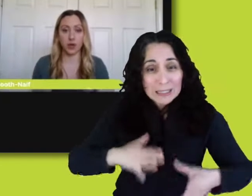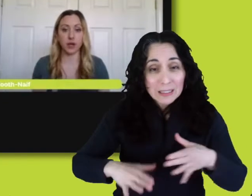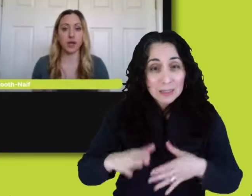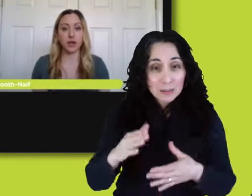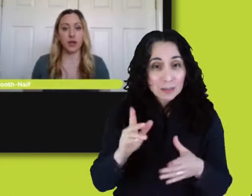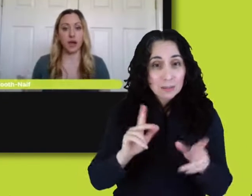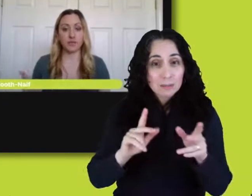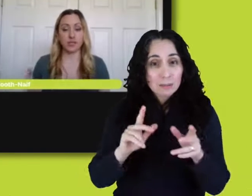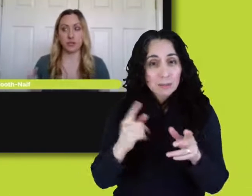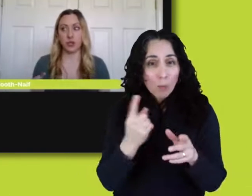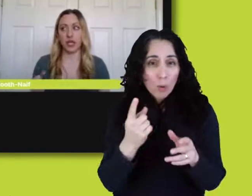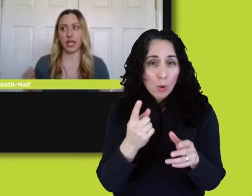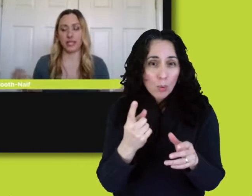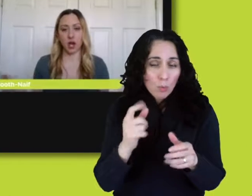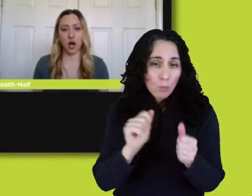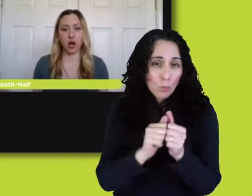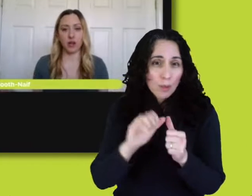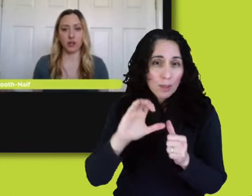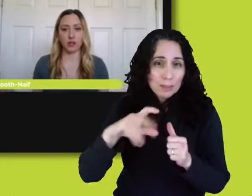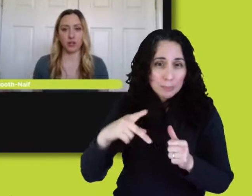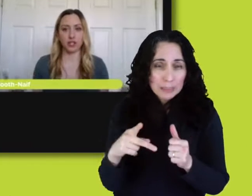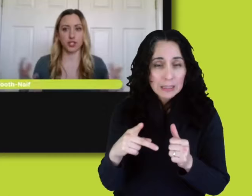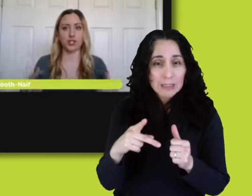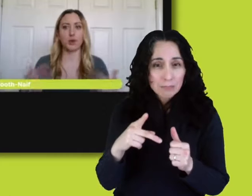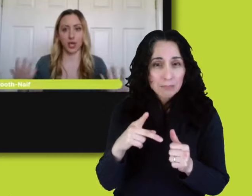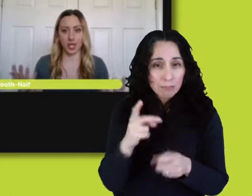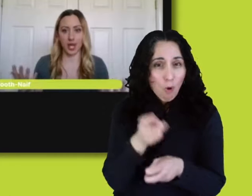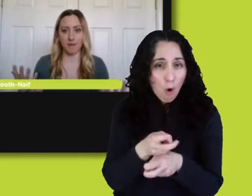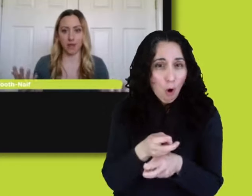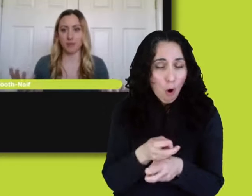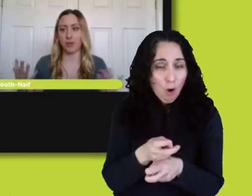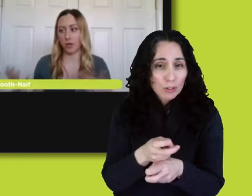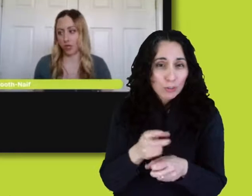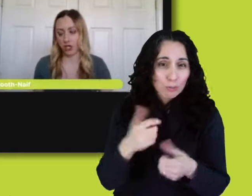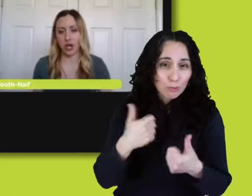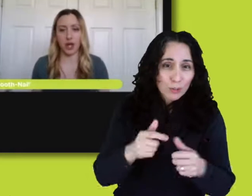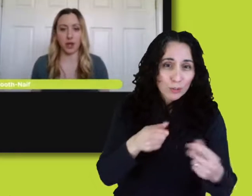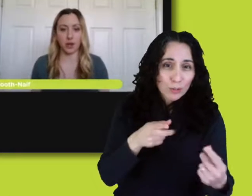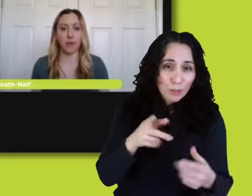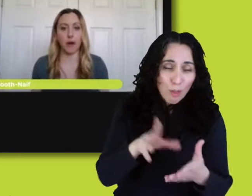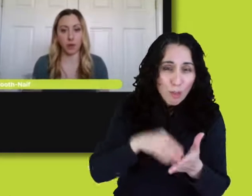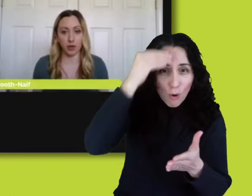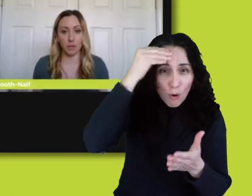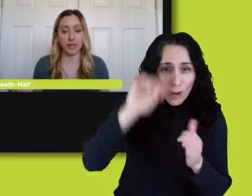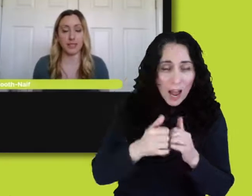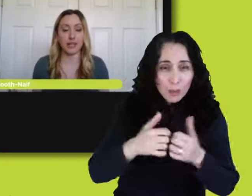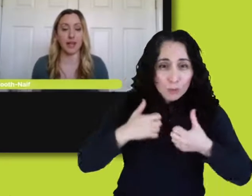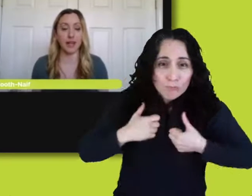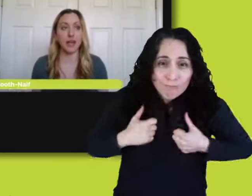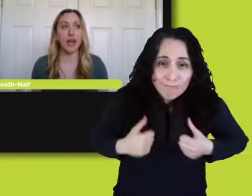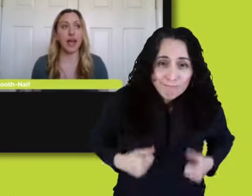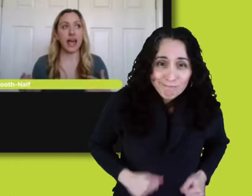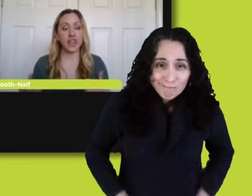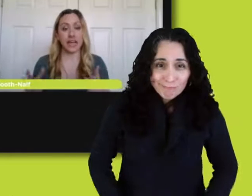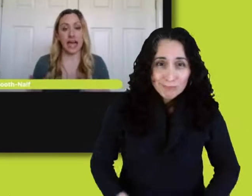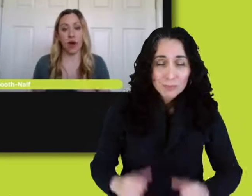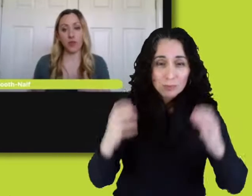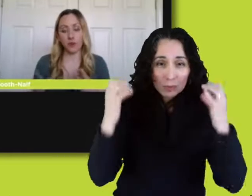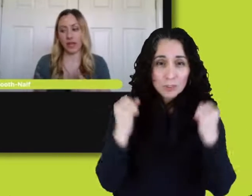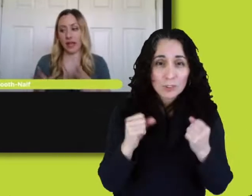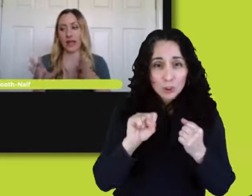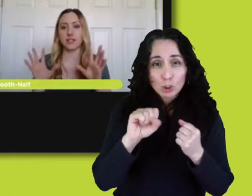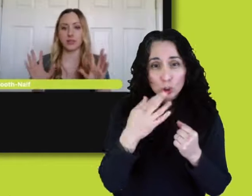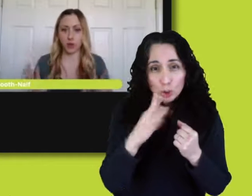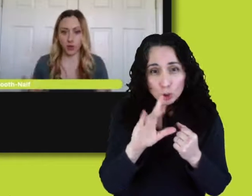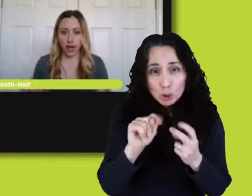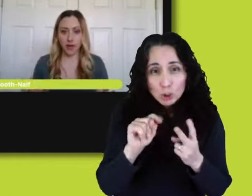some motor disability, it's hard, she's still working on being able to put a shirt on or help pull her pants on. And I think now